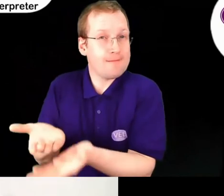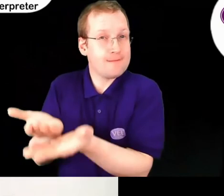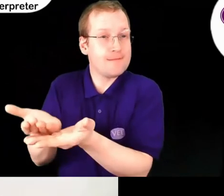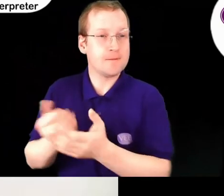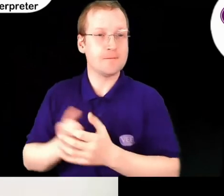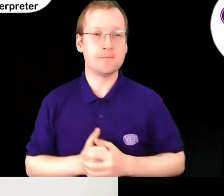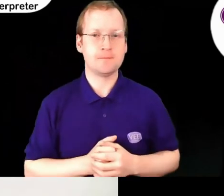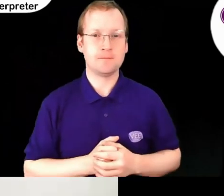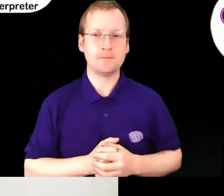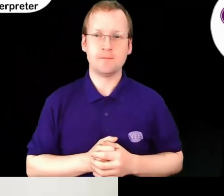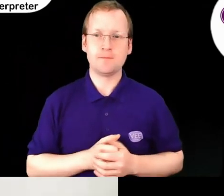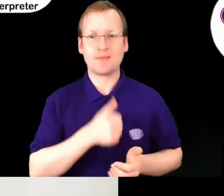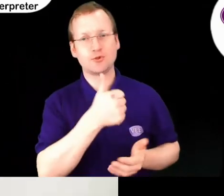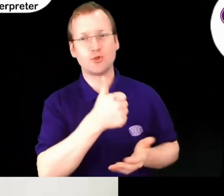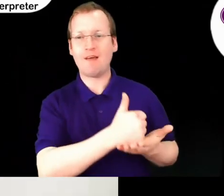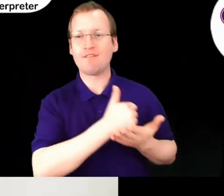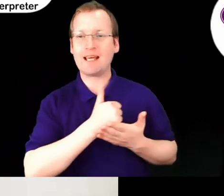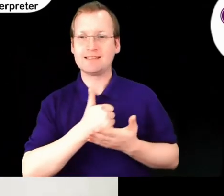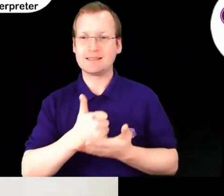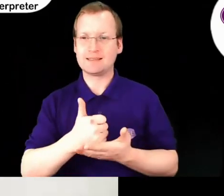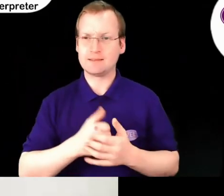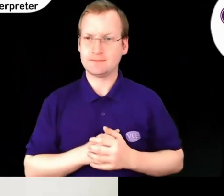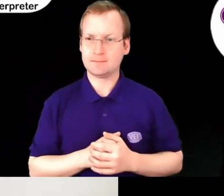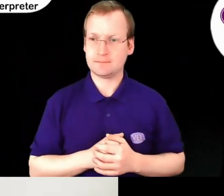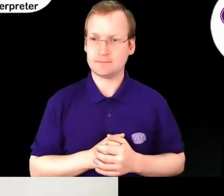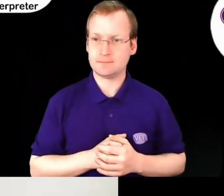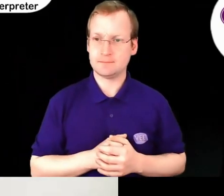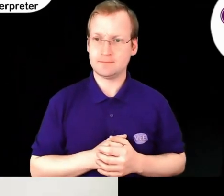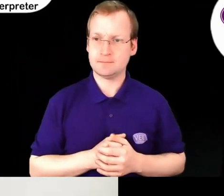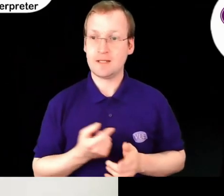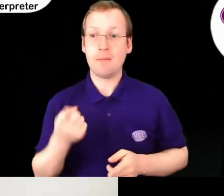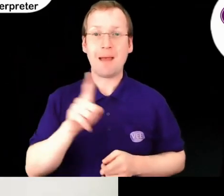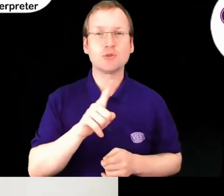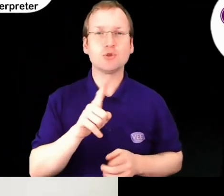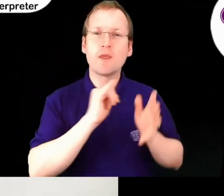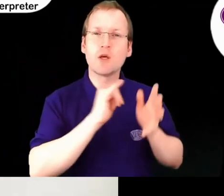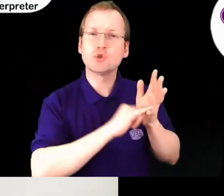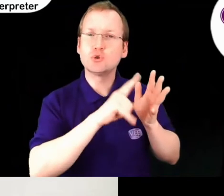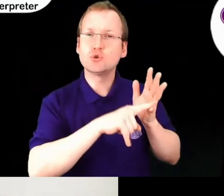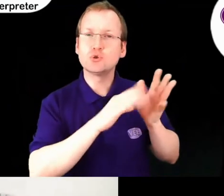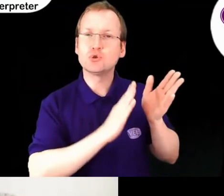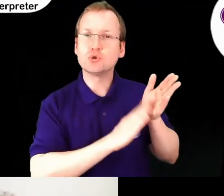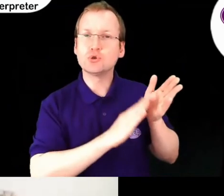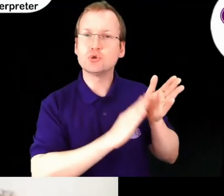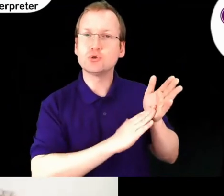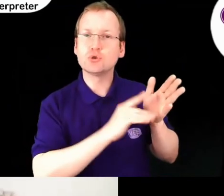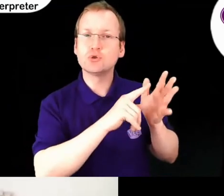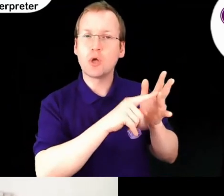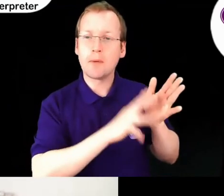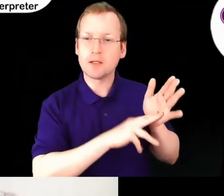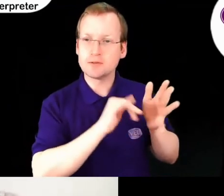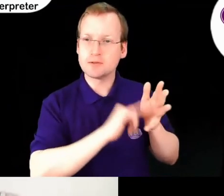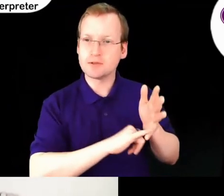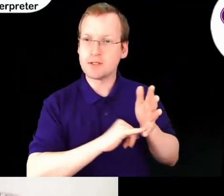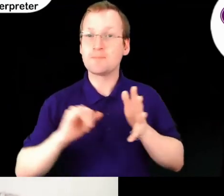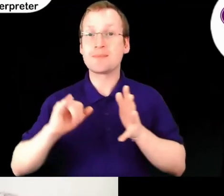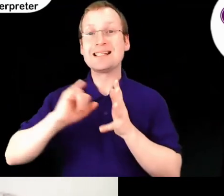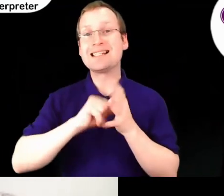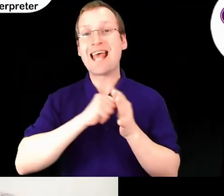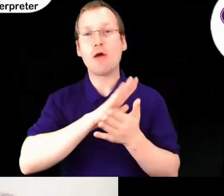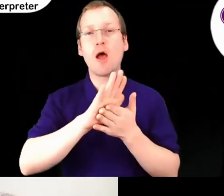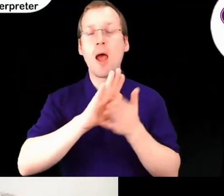Thank you. That's really good advice. Back to the summons. Sarah Maxwell has asked,